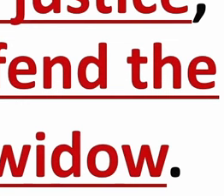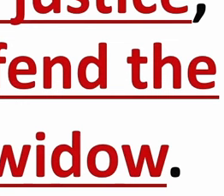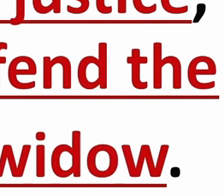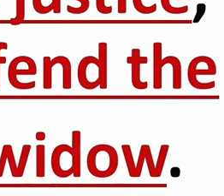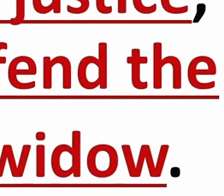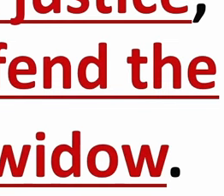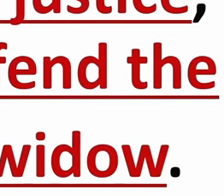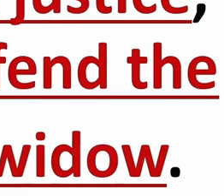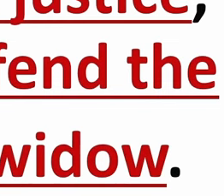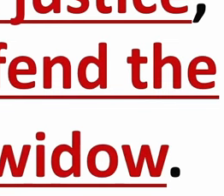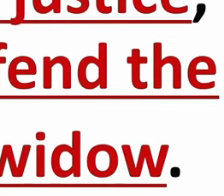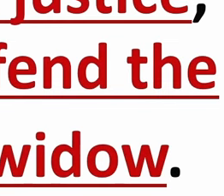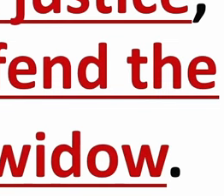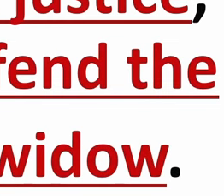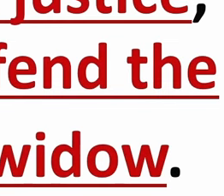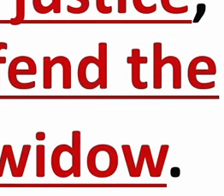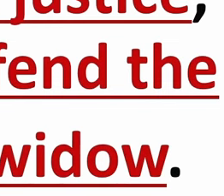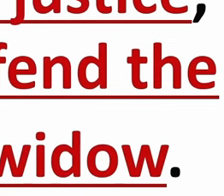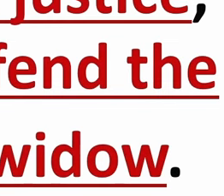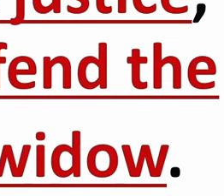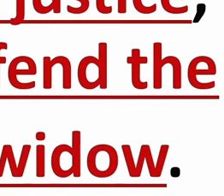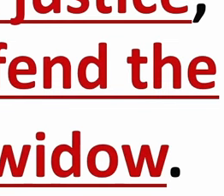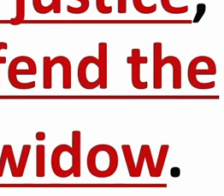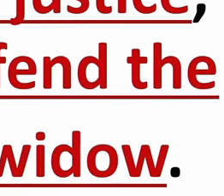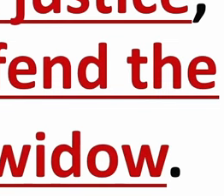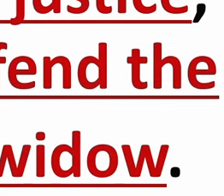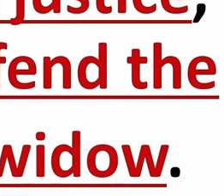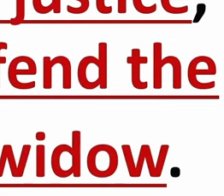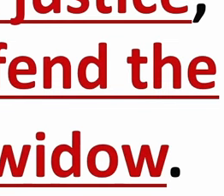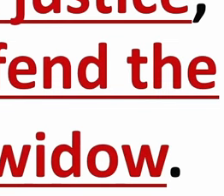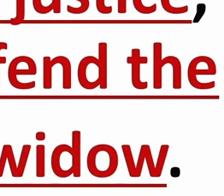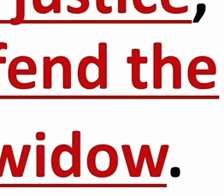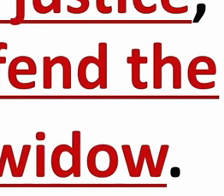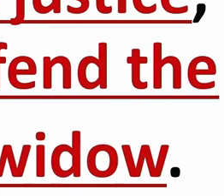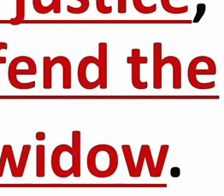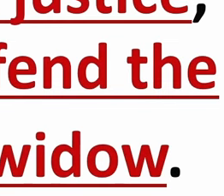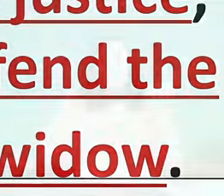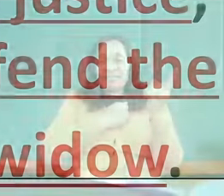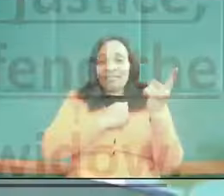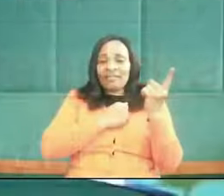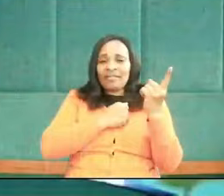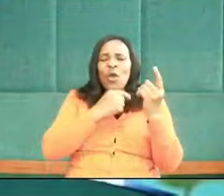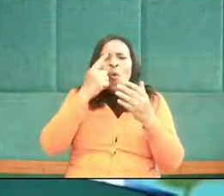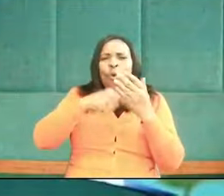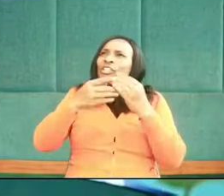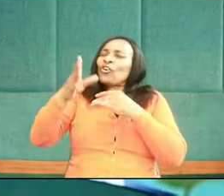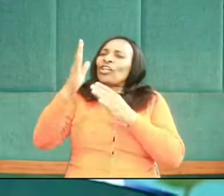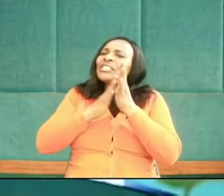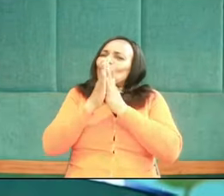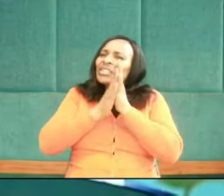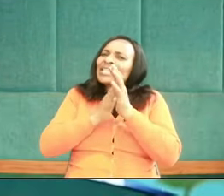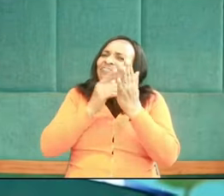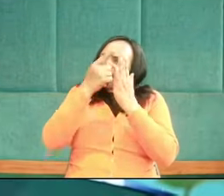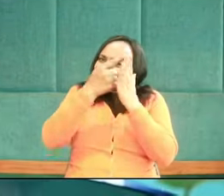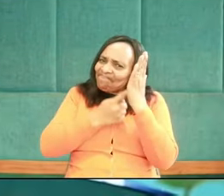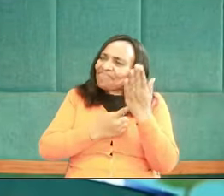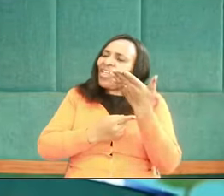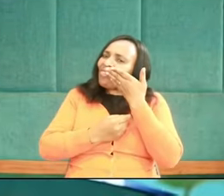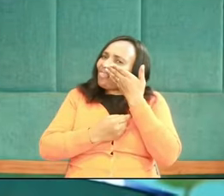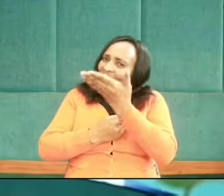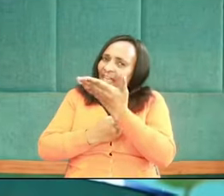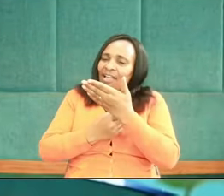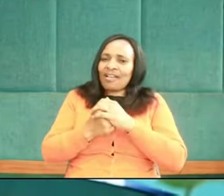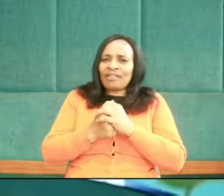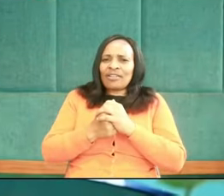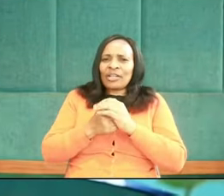Defend the fatherless. Plead for the wither. Are you there with me everyone? What is God interested in? He says, stop